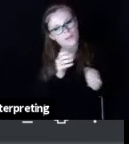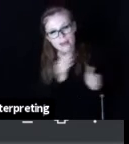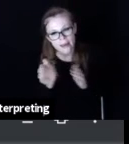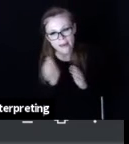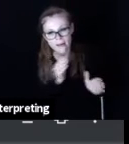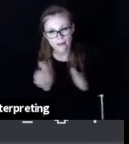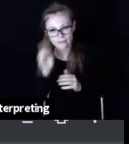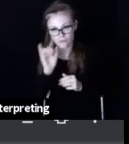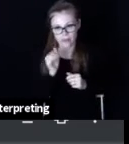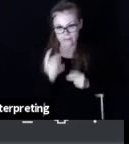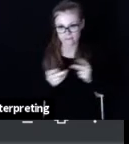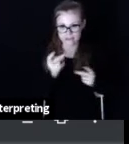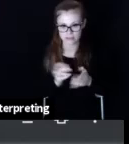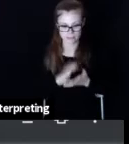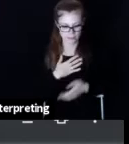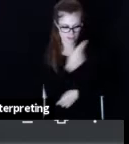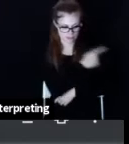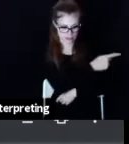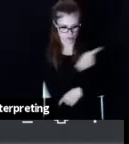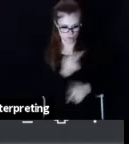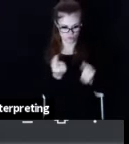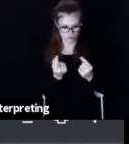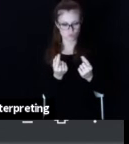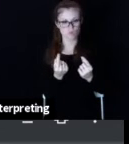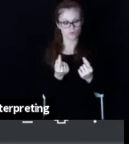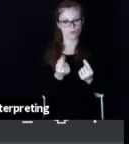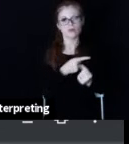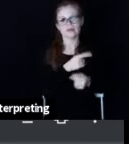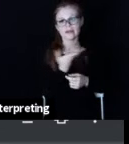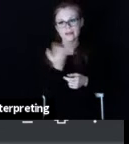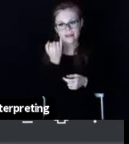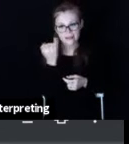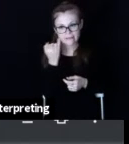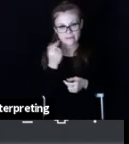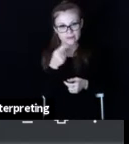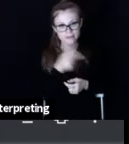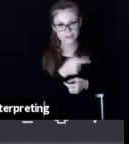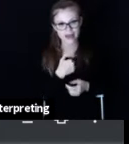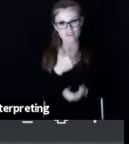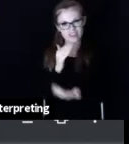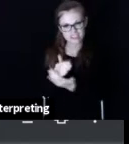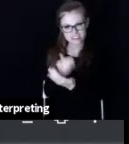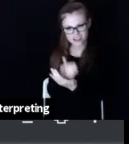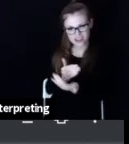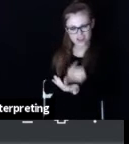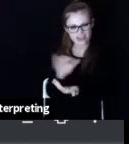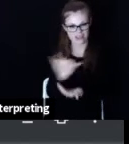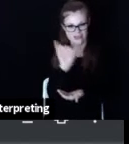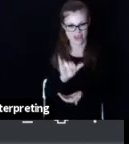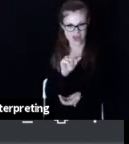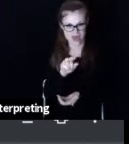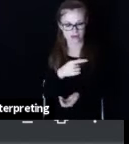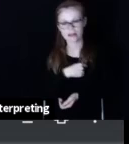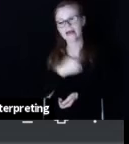for your visit. So my patients that come in who have a checked list like this, I think